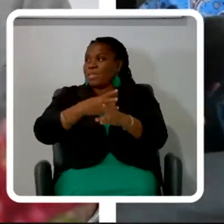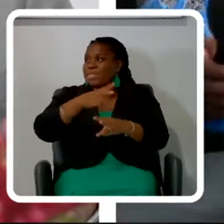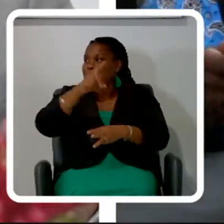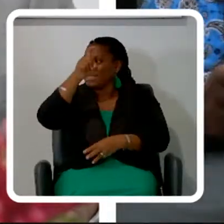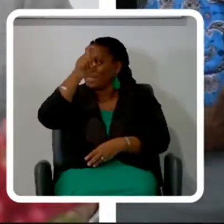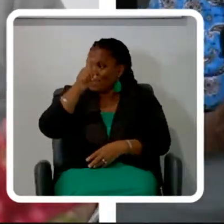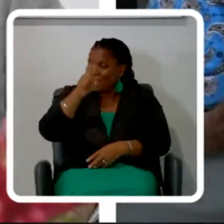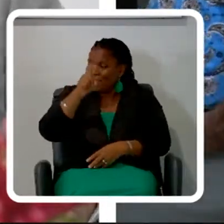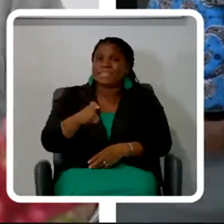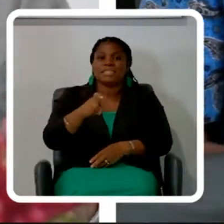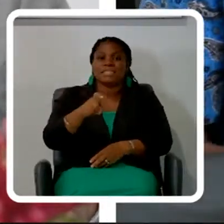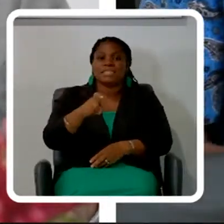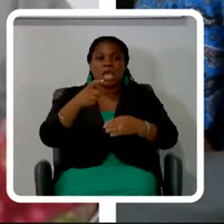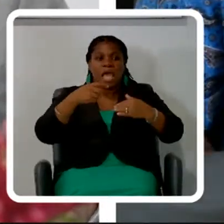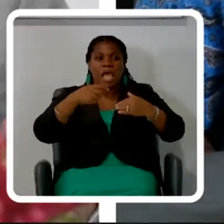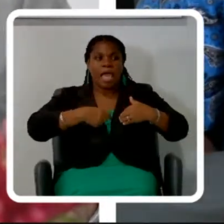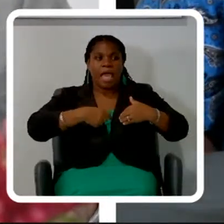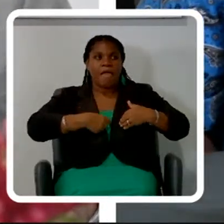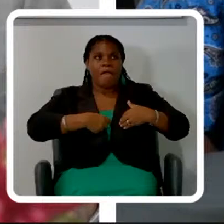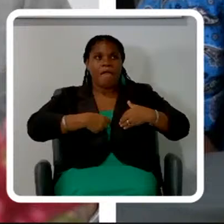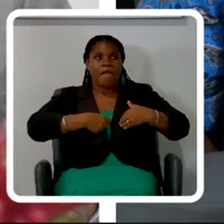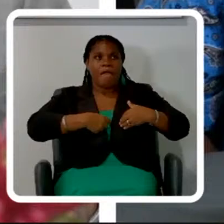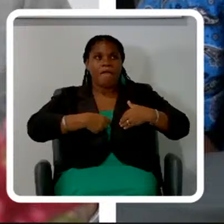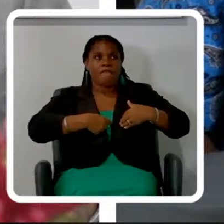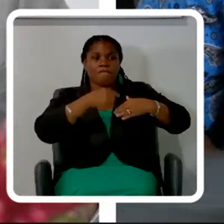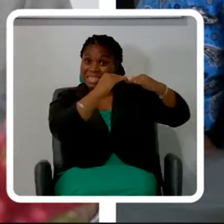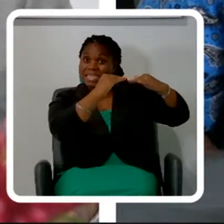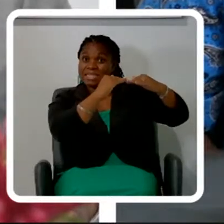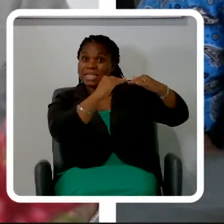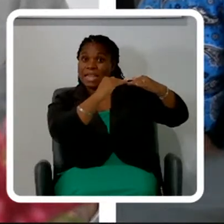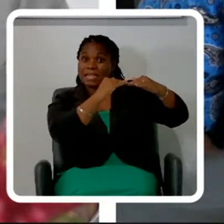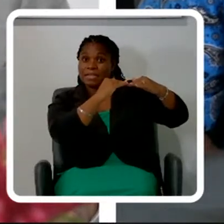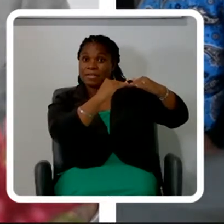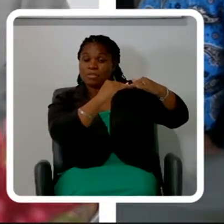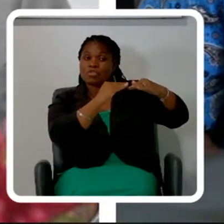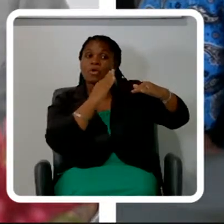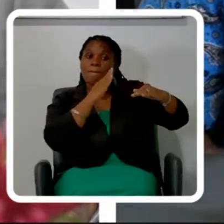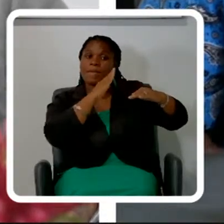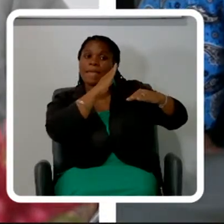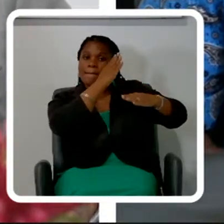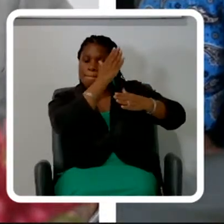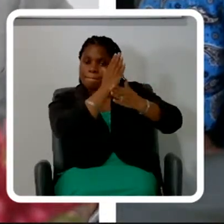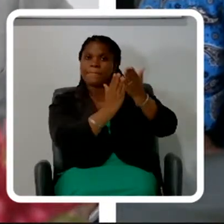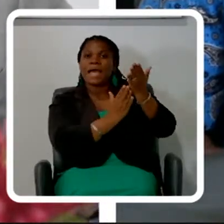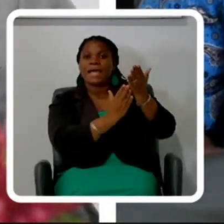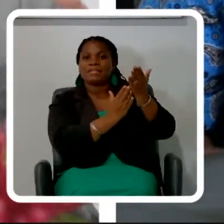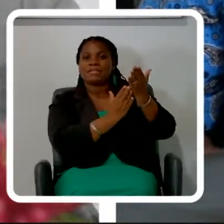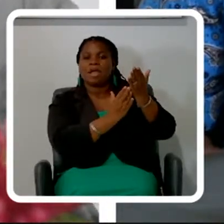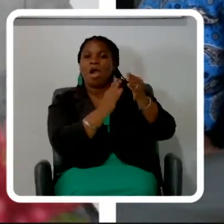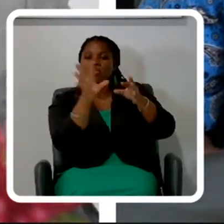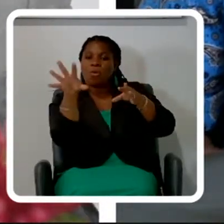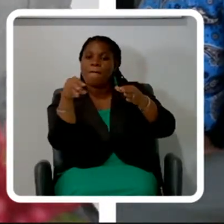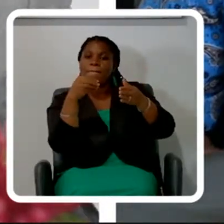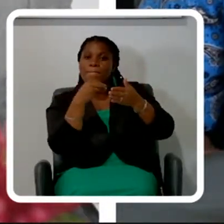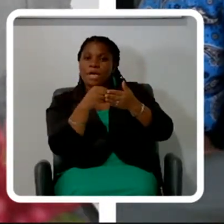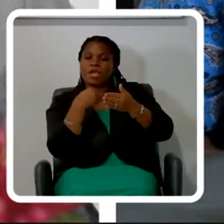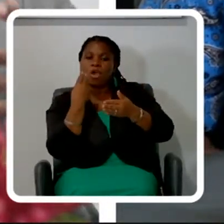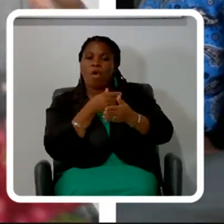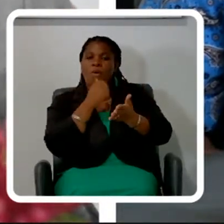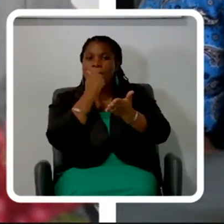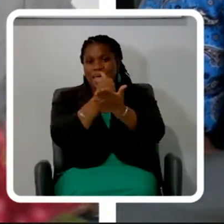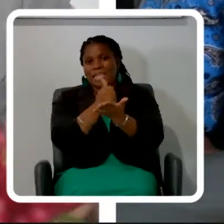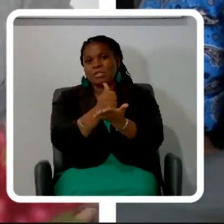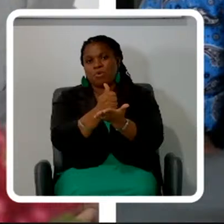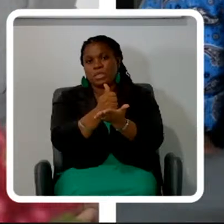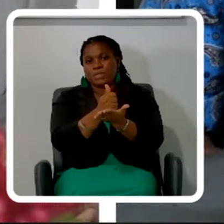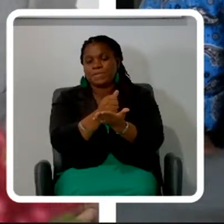reach particular standards in order to participate in this particular program. And if you are anywhere, our due diligence is such